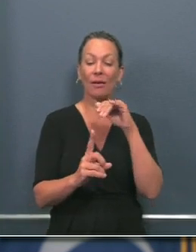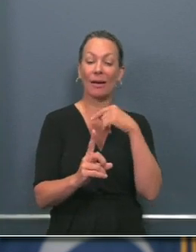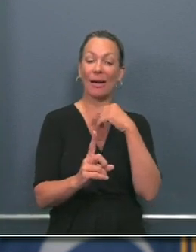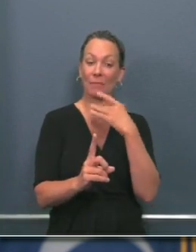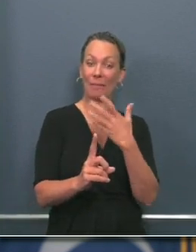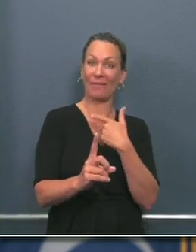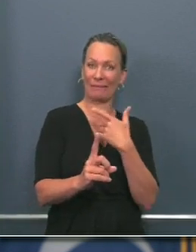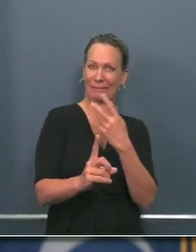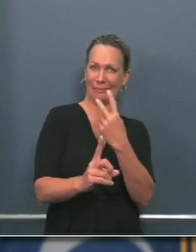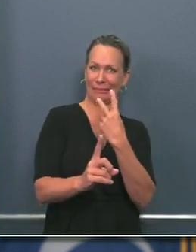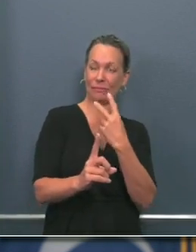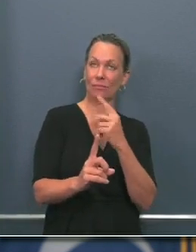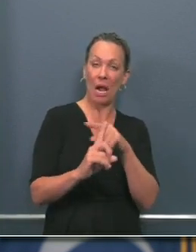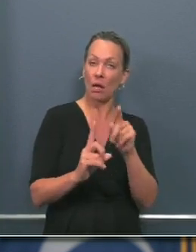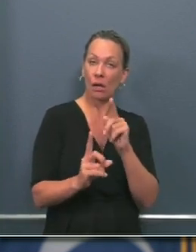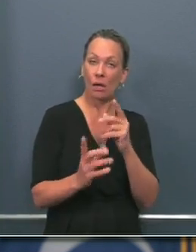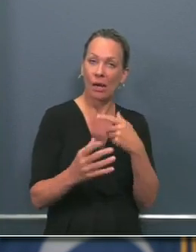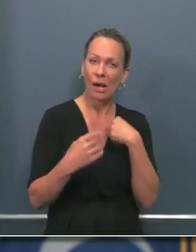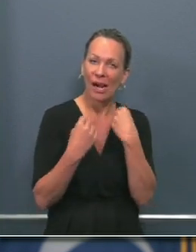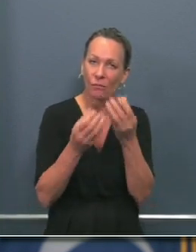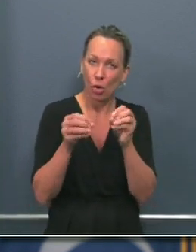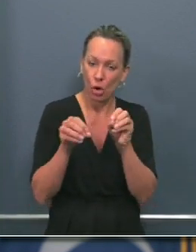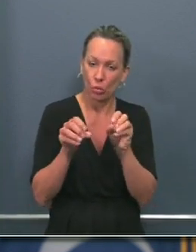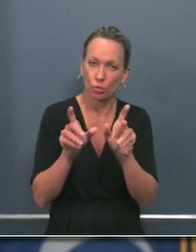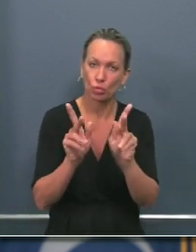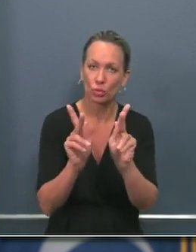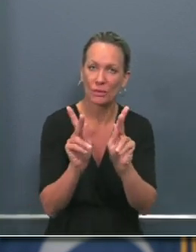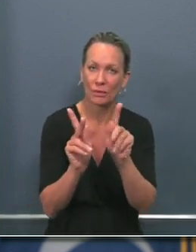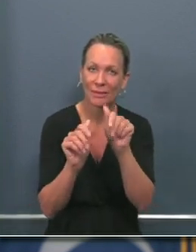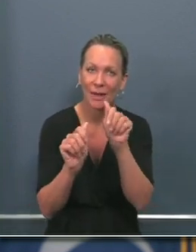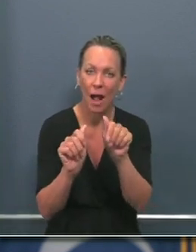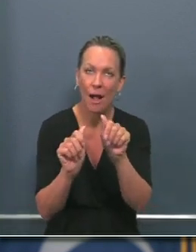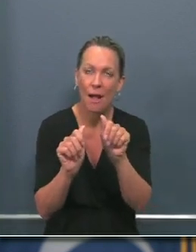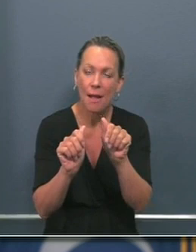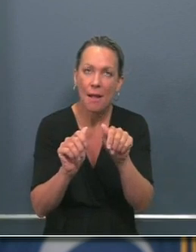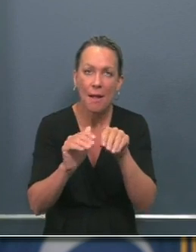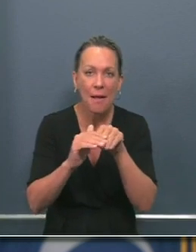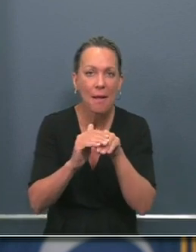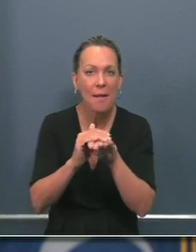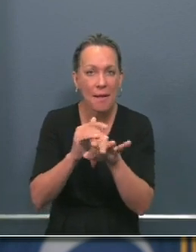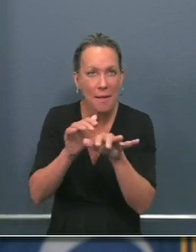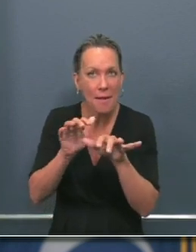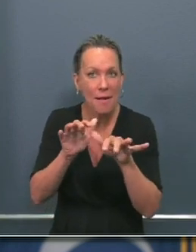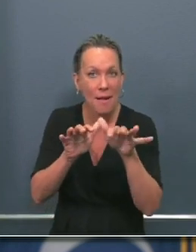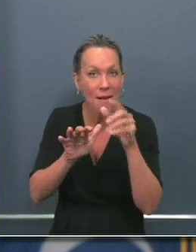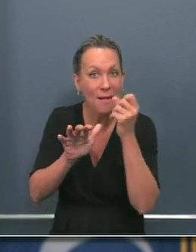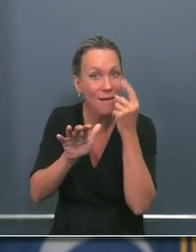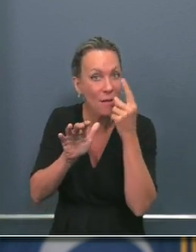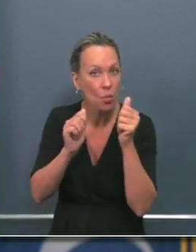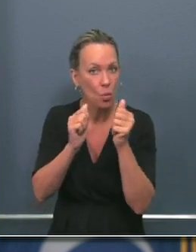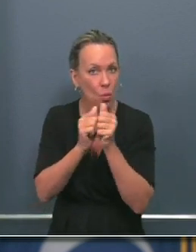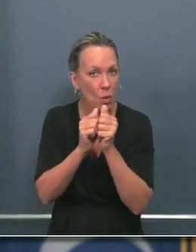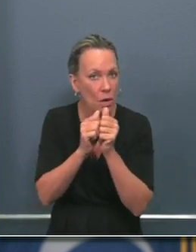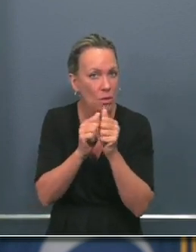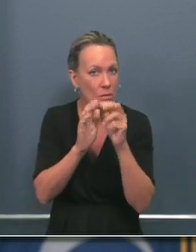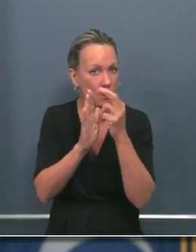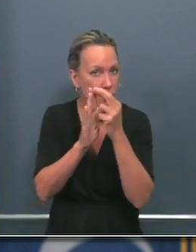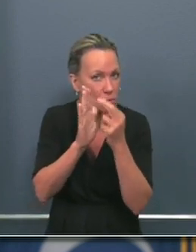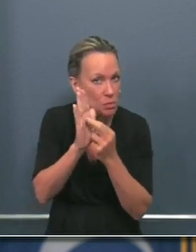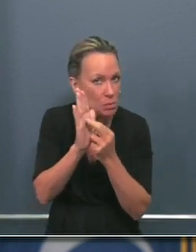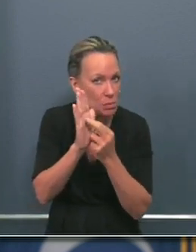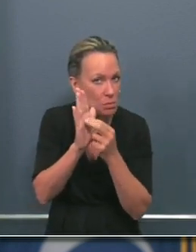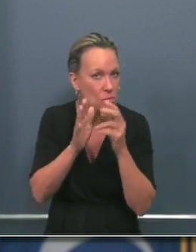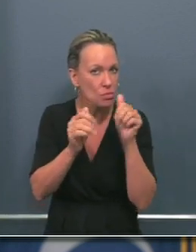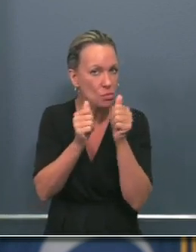of the fact that people will start to mix and be in cohorts of people they haven't been in the past, and that is incumbent upon